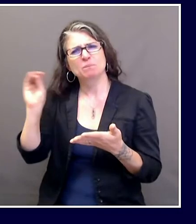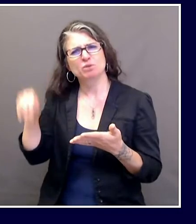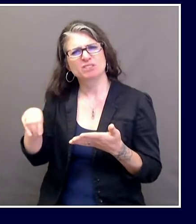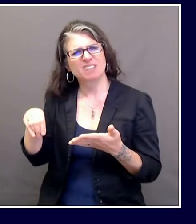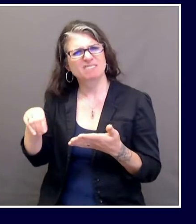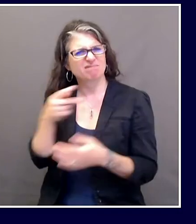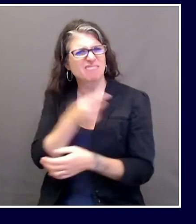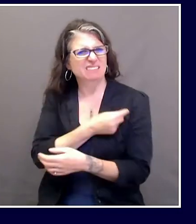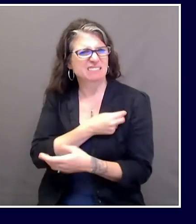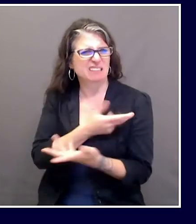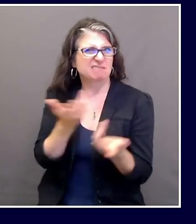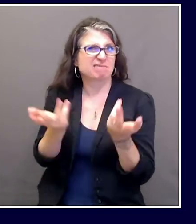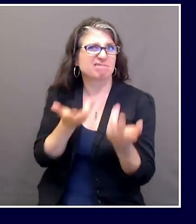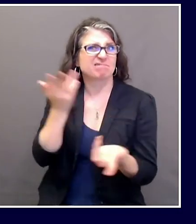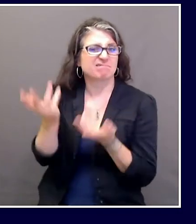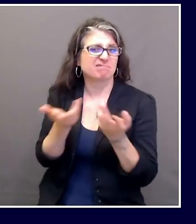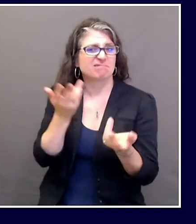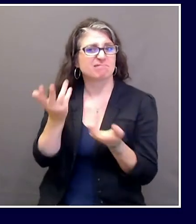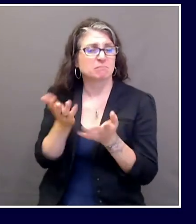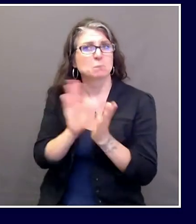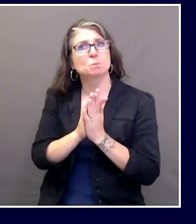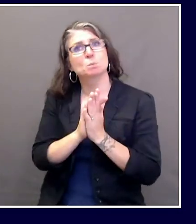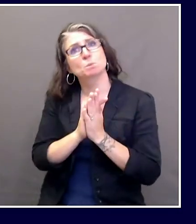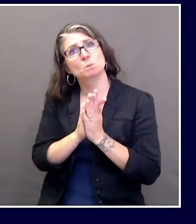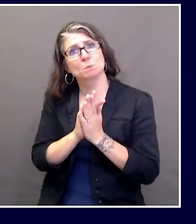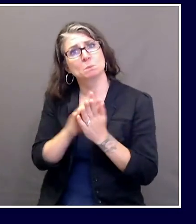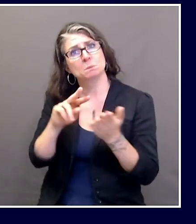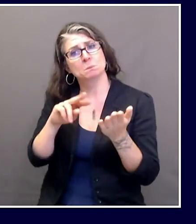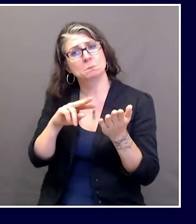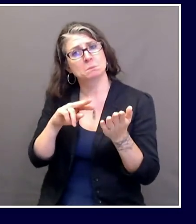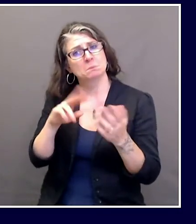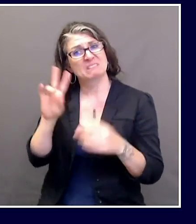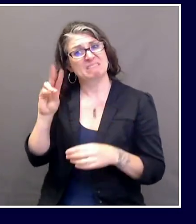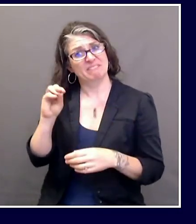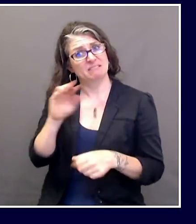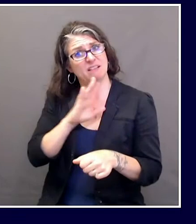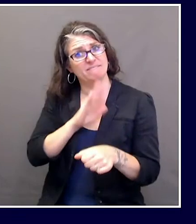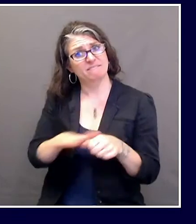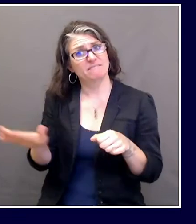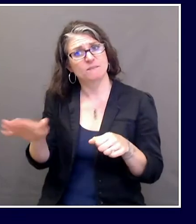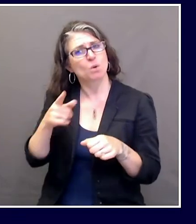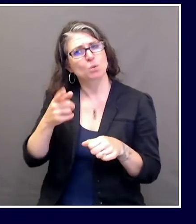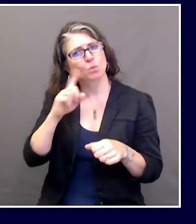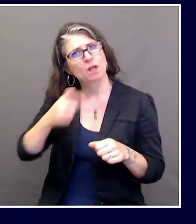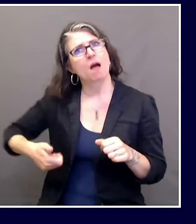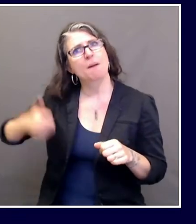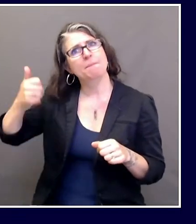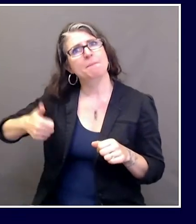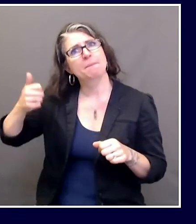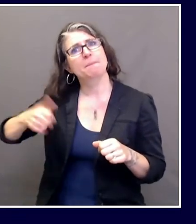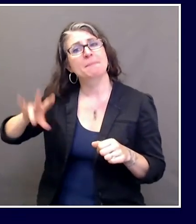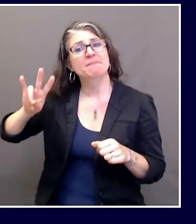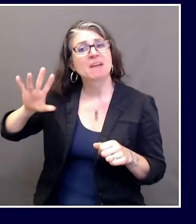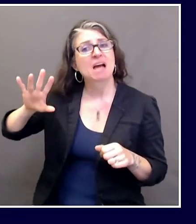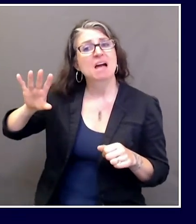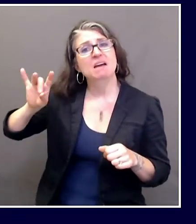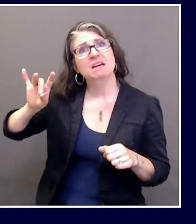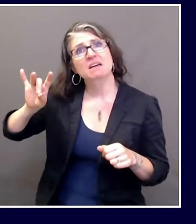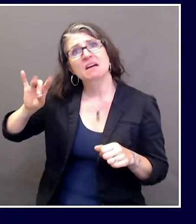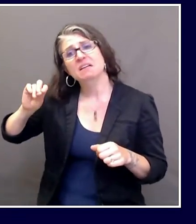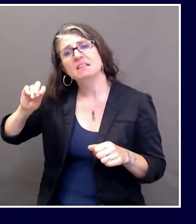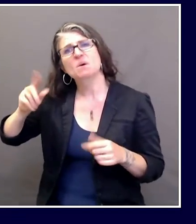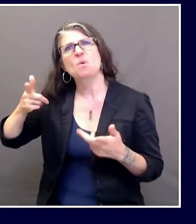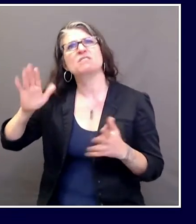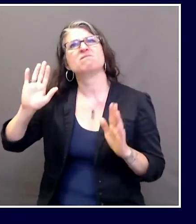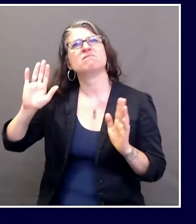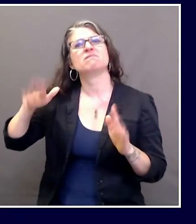to still have larger increases, or because it seems that their pace has flattened off? Well, Chris, I